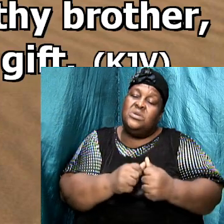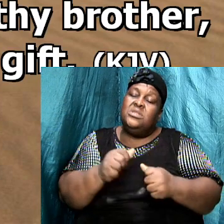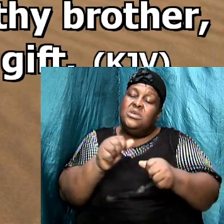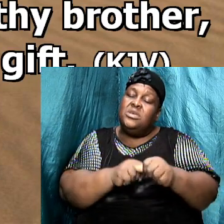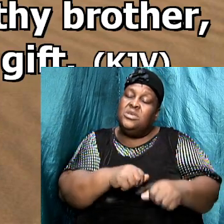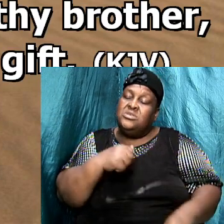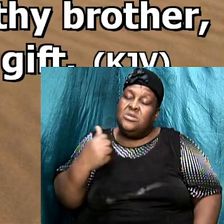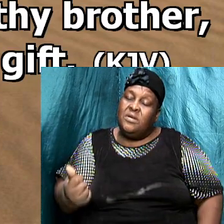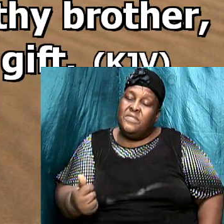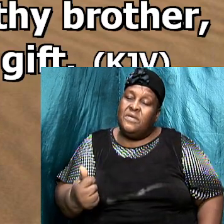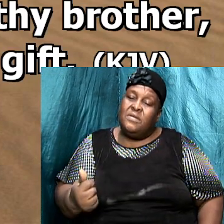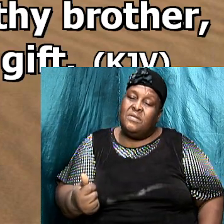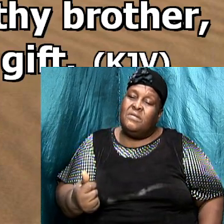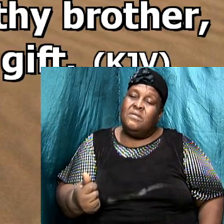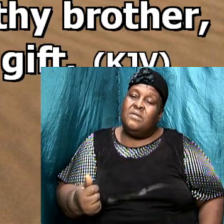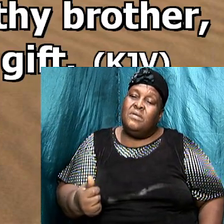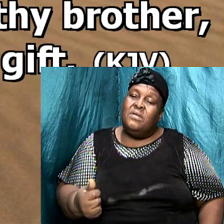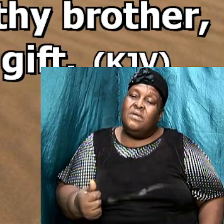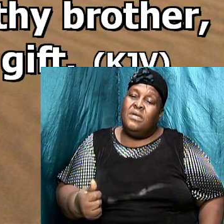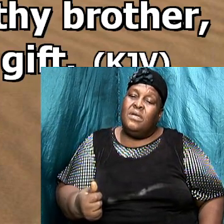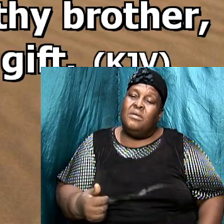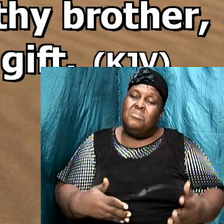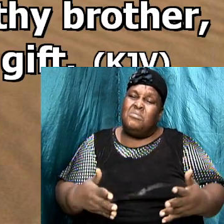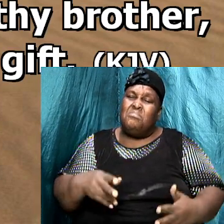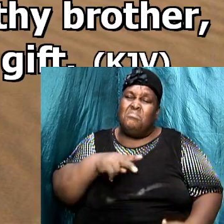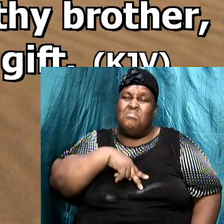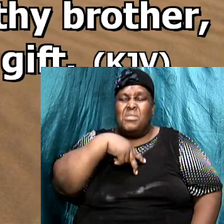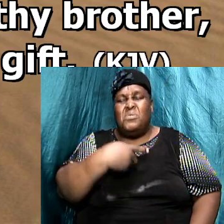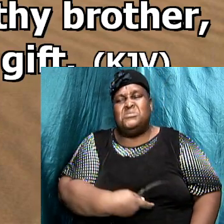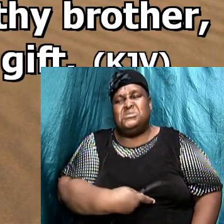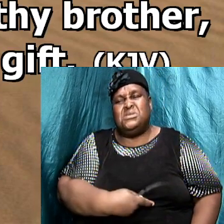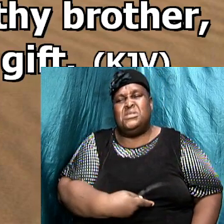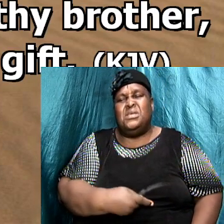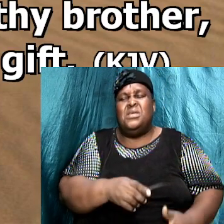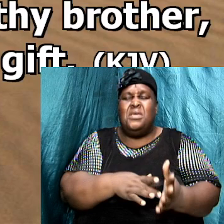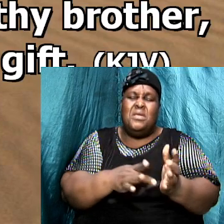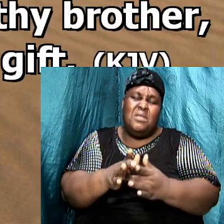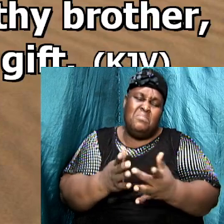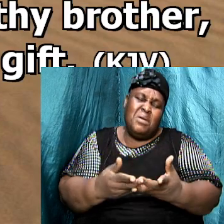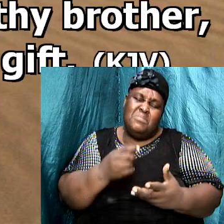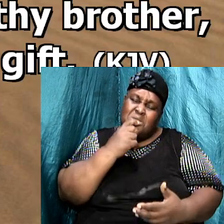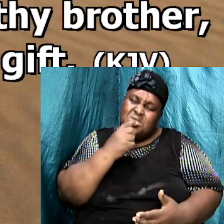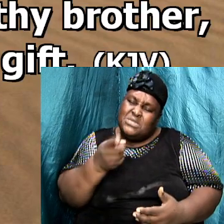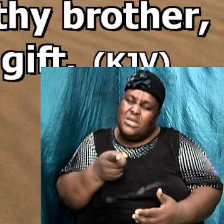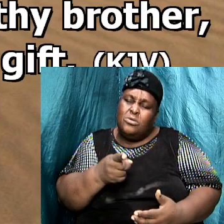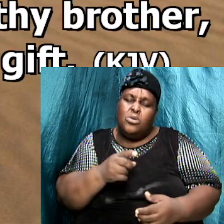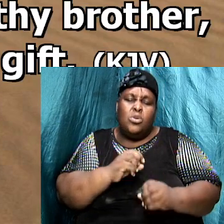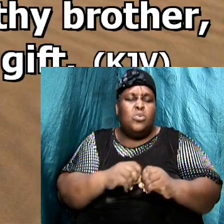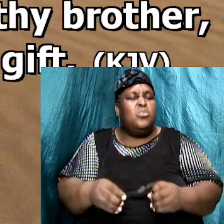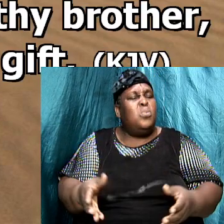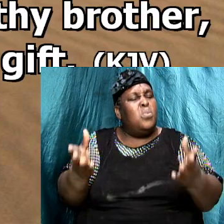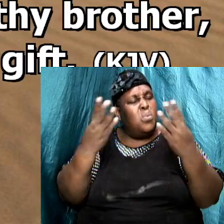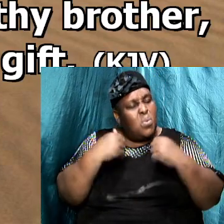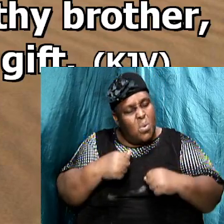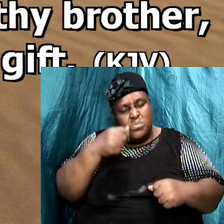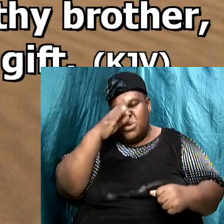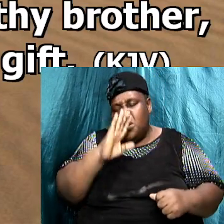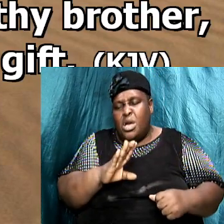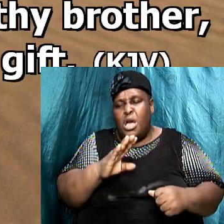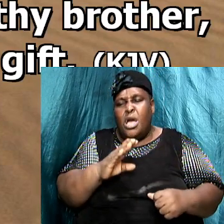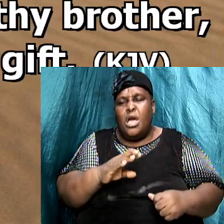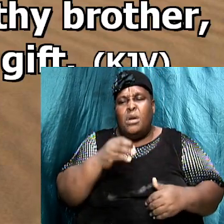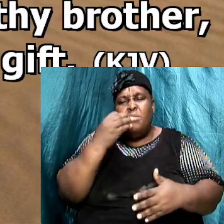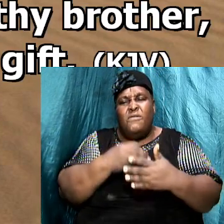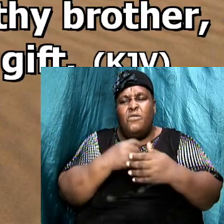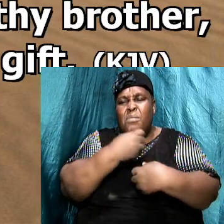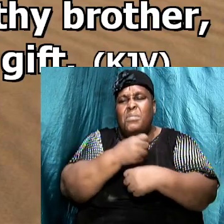a little bit of disagreement, and they bring vexation, what the Bible is saying, look here, don't come to God before you make it right